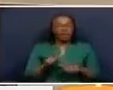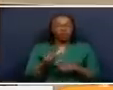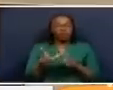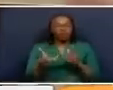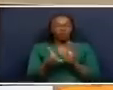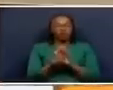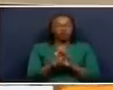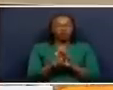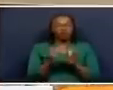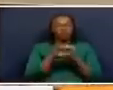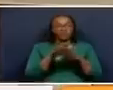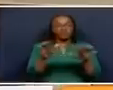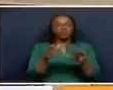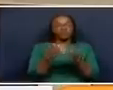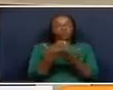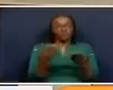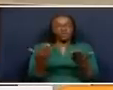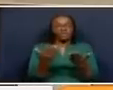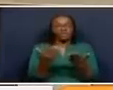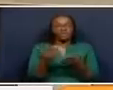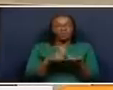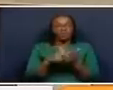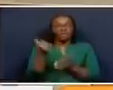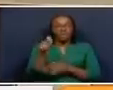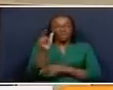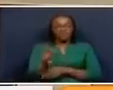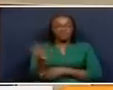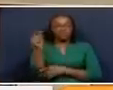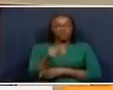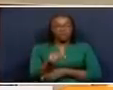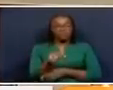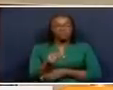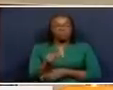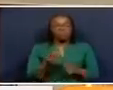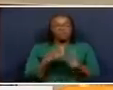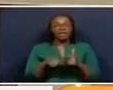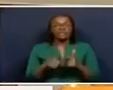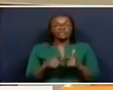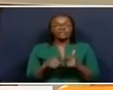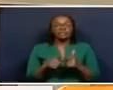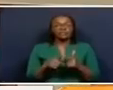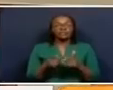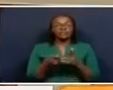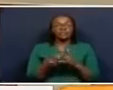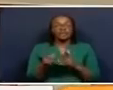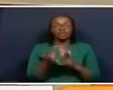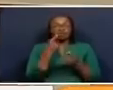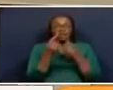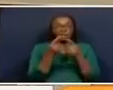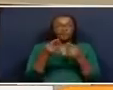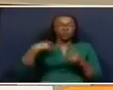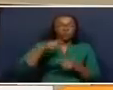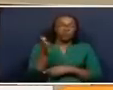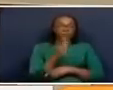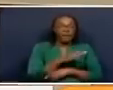law-based distribution of resources. So anyone who comes here and parrots these statements about we're back to where we were, oh, Kenya